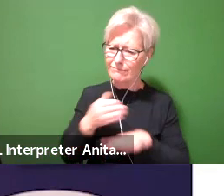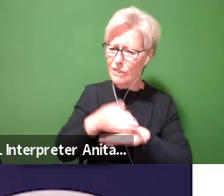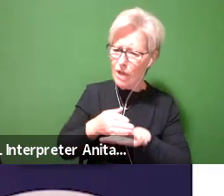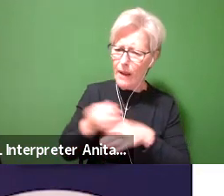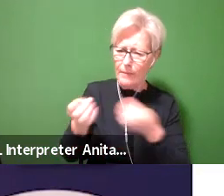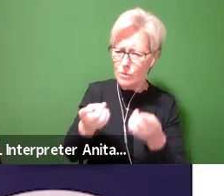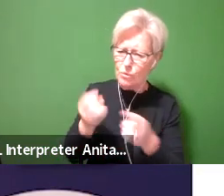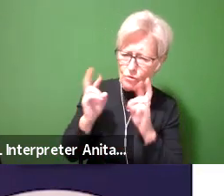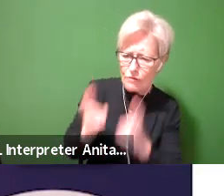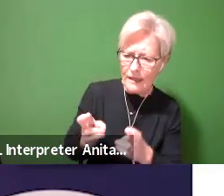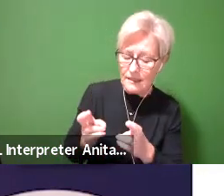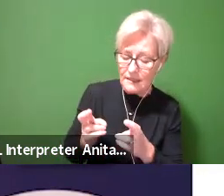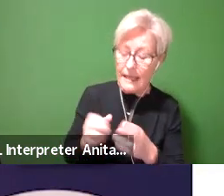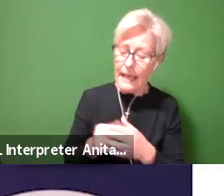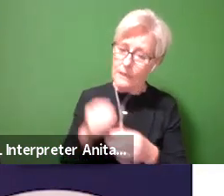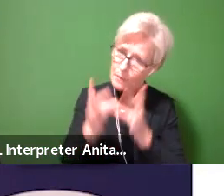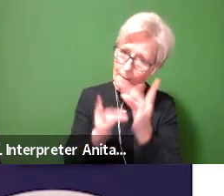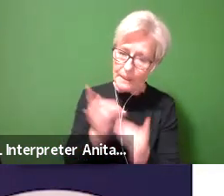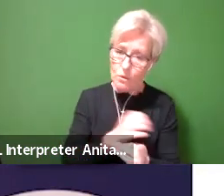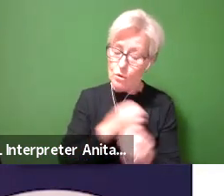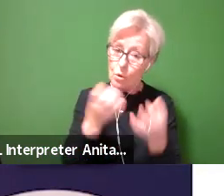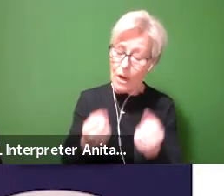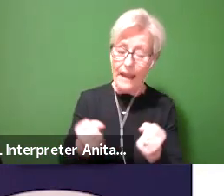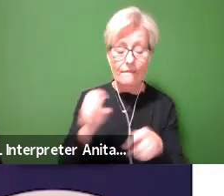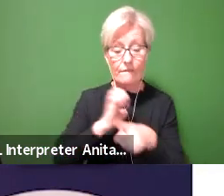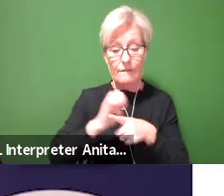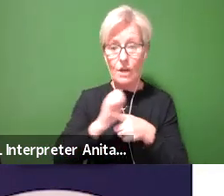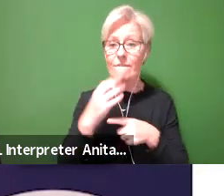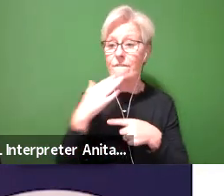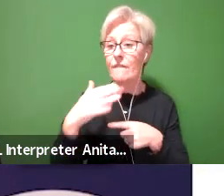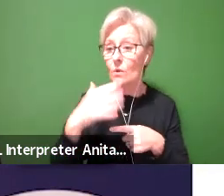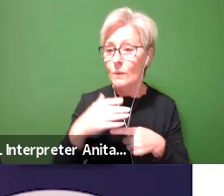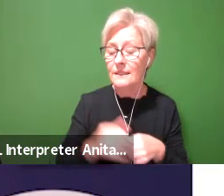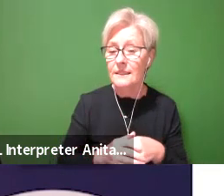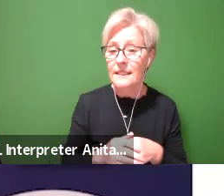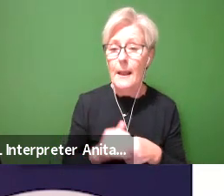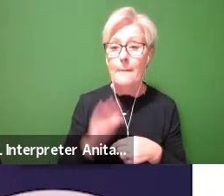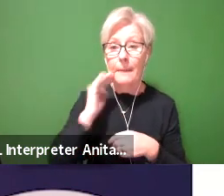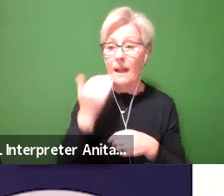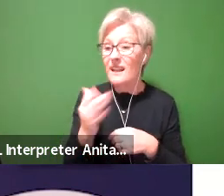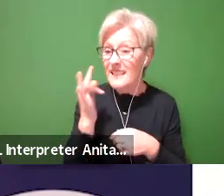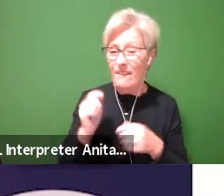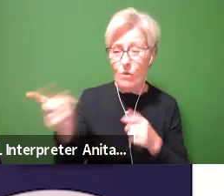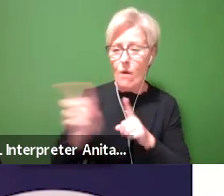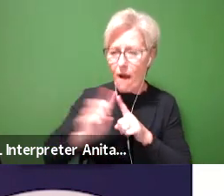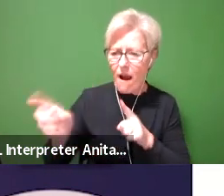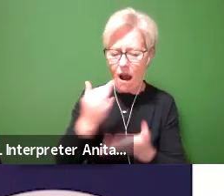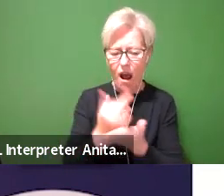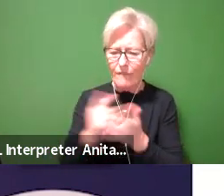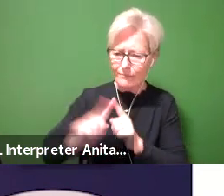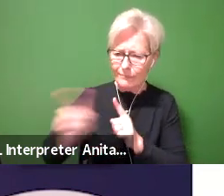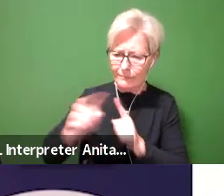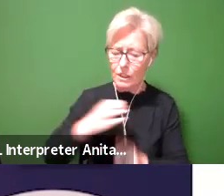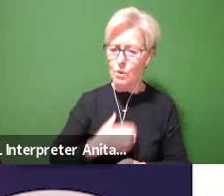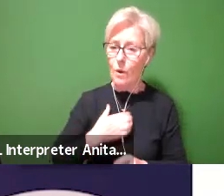getting good amount of fluid into your diet, because oftentimes if you're constantly going to the toilet, you might think of cutting back on your fluid intake, but you should not do